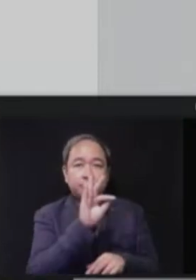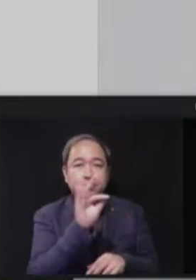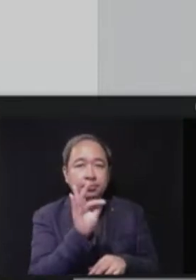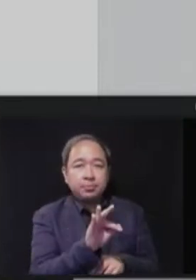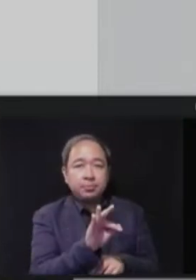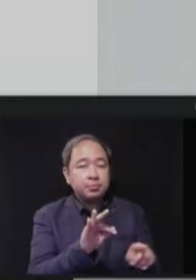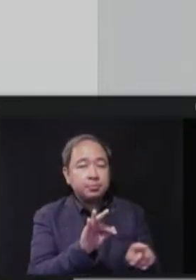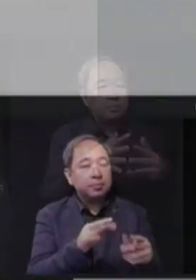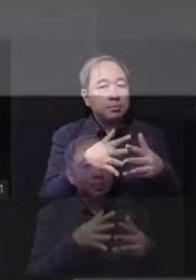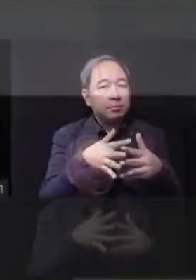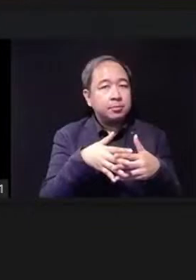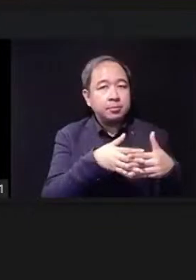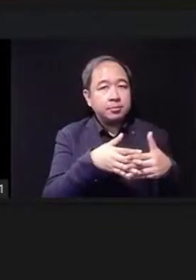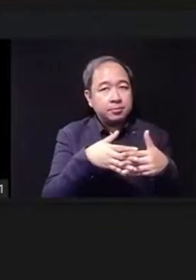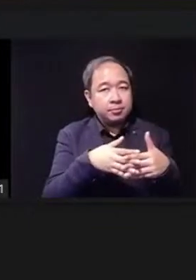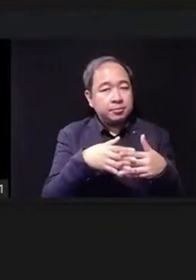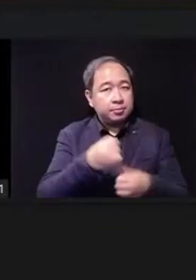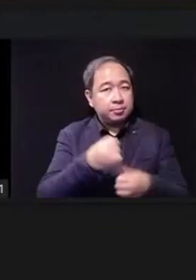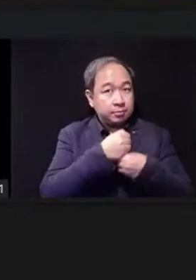States of America.